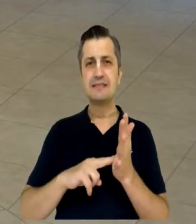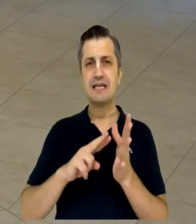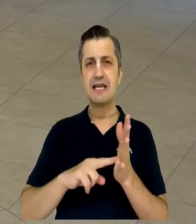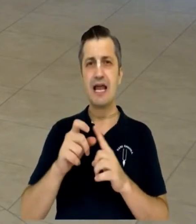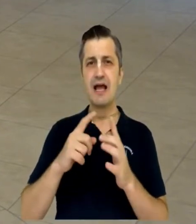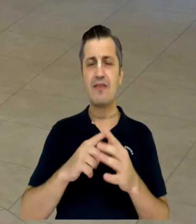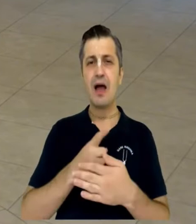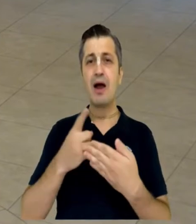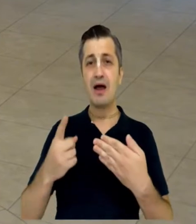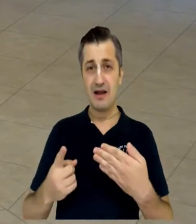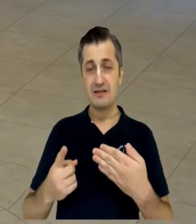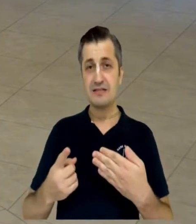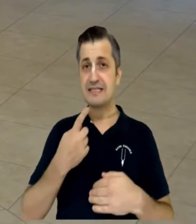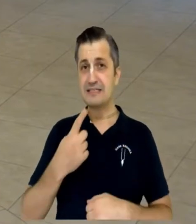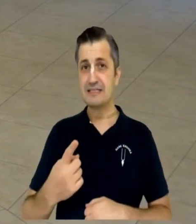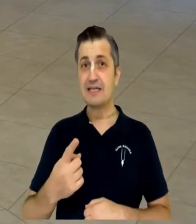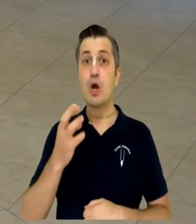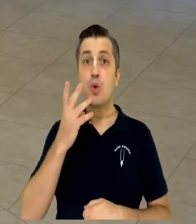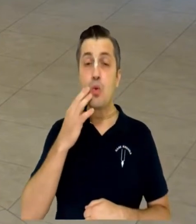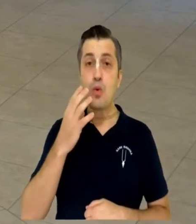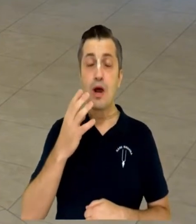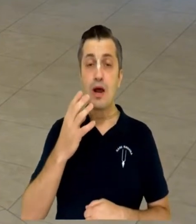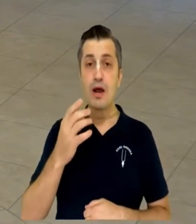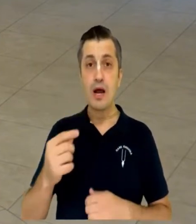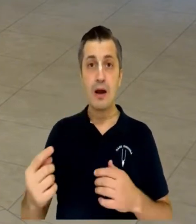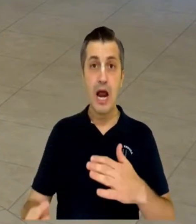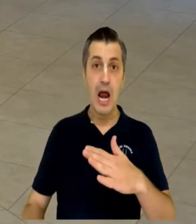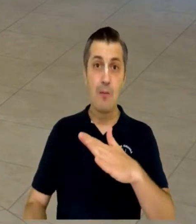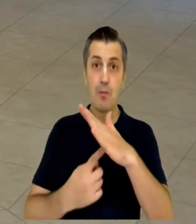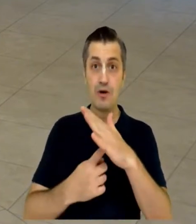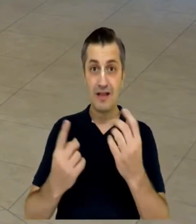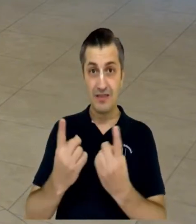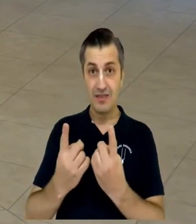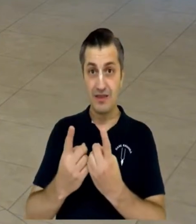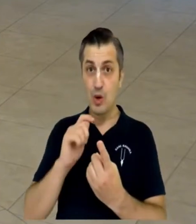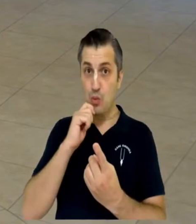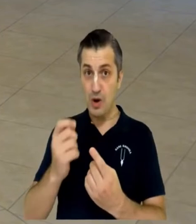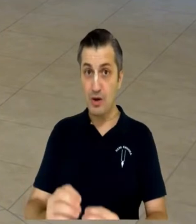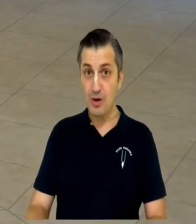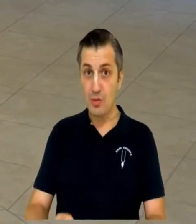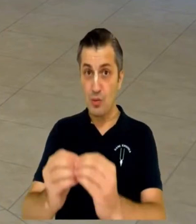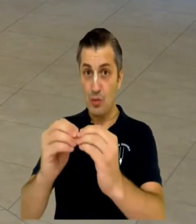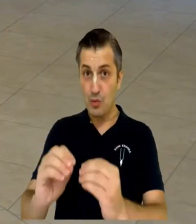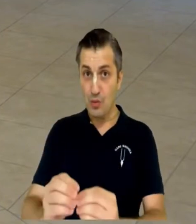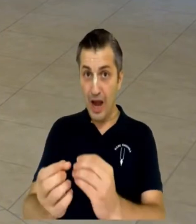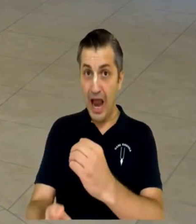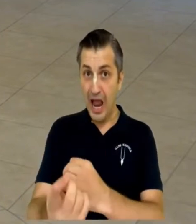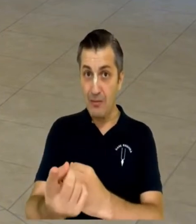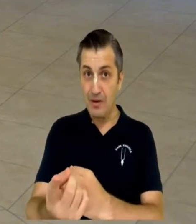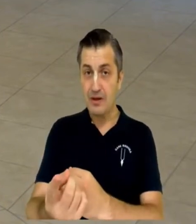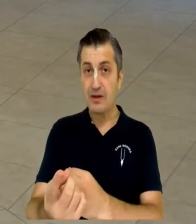take place, then so many obstacles come before you. And these obstacles are a confirmation